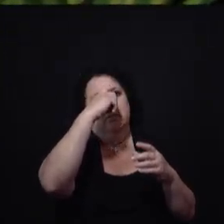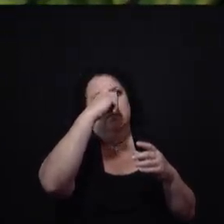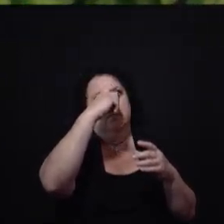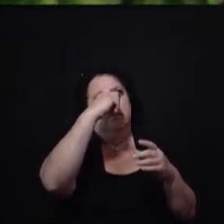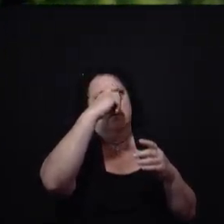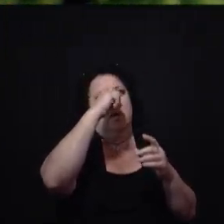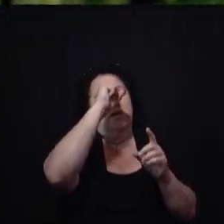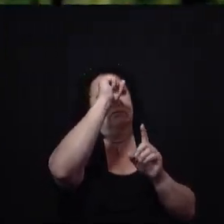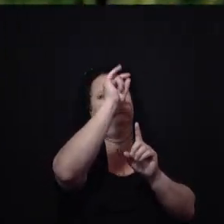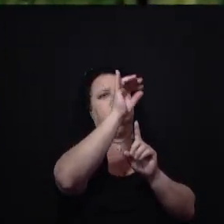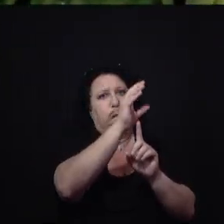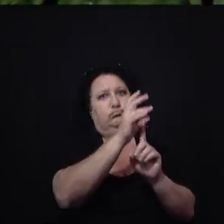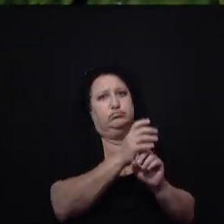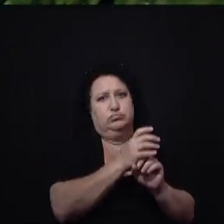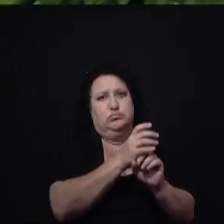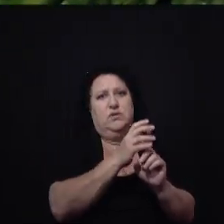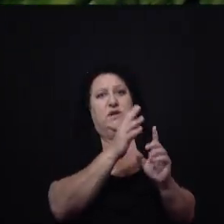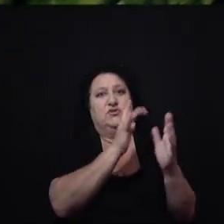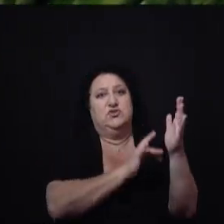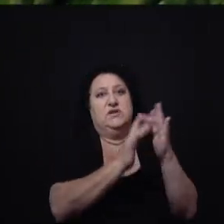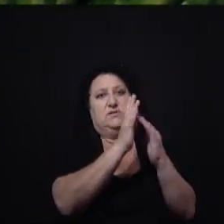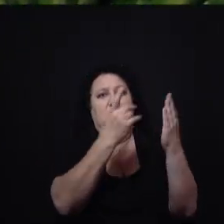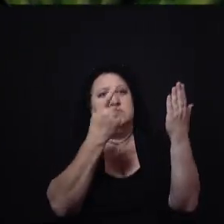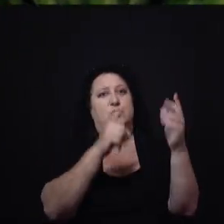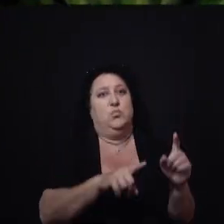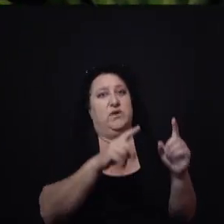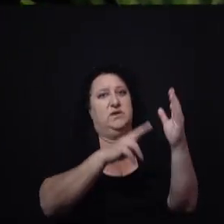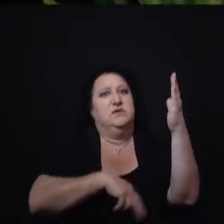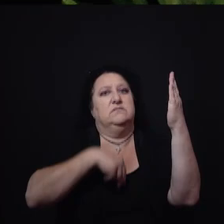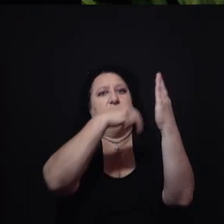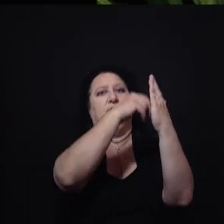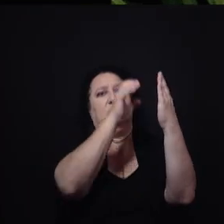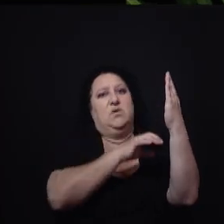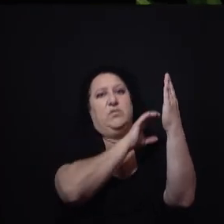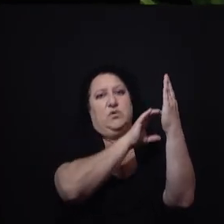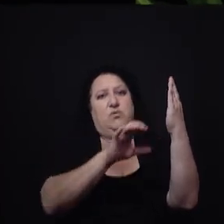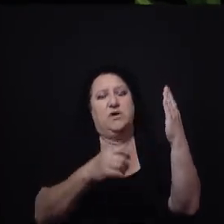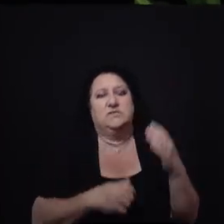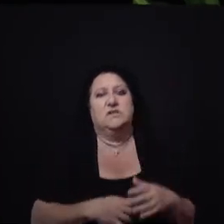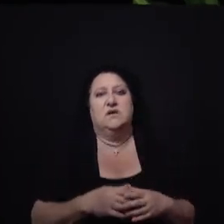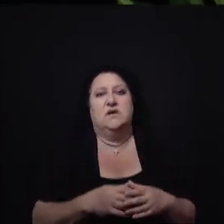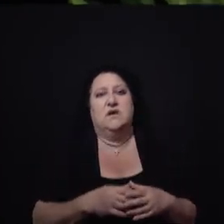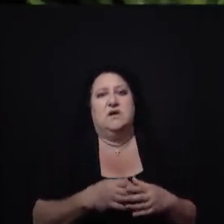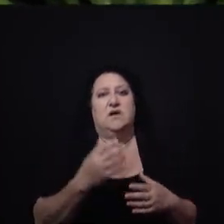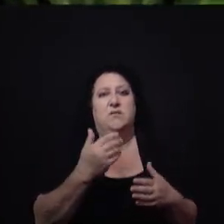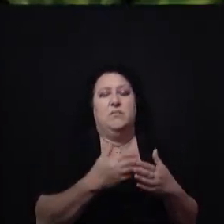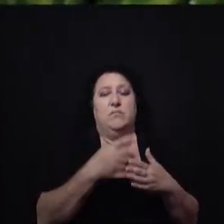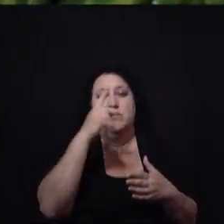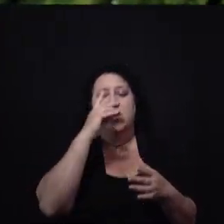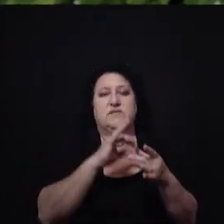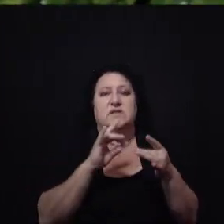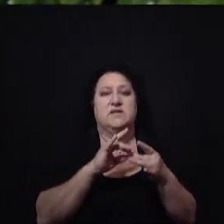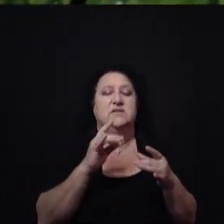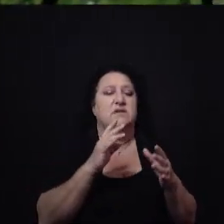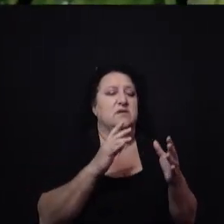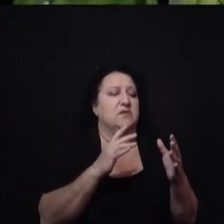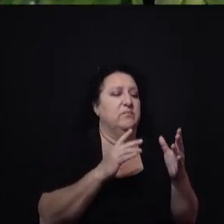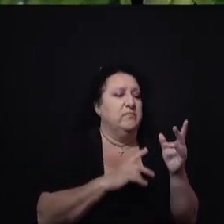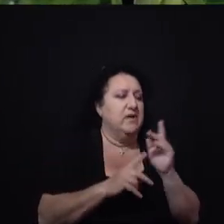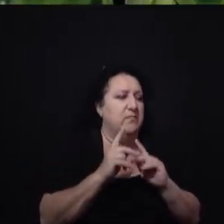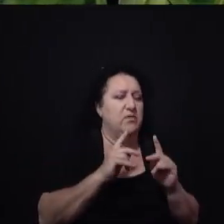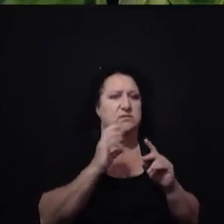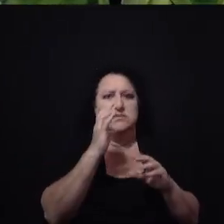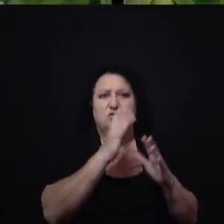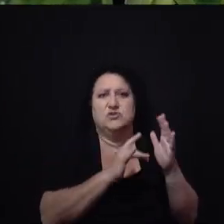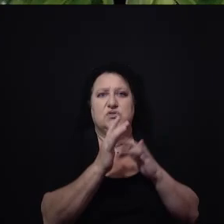Paul says that the Hebrews, the Jews, the Israelites, they seek wisdom, worldly wisdom. How do I observe what's happening